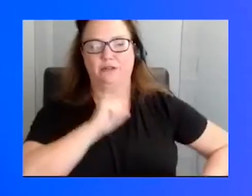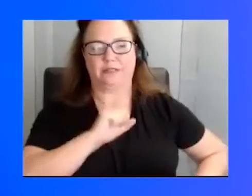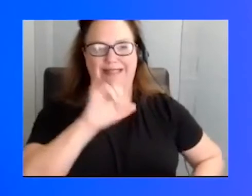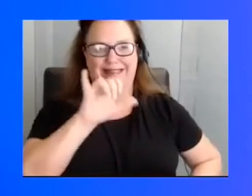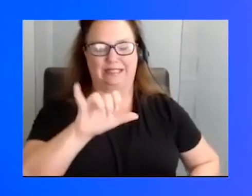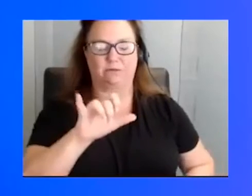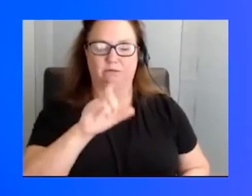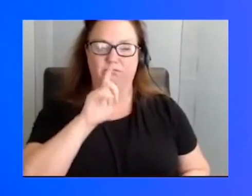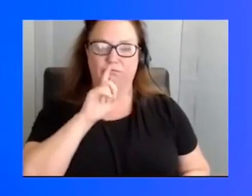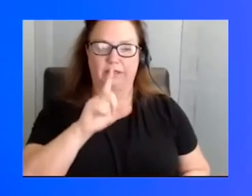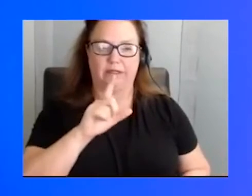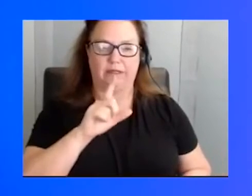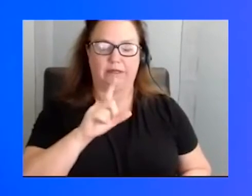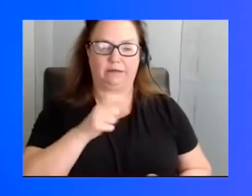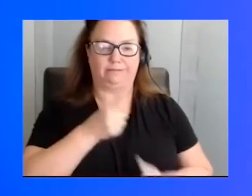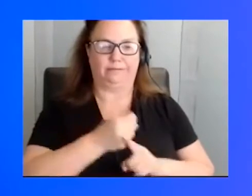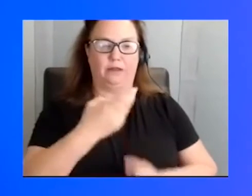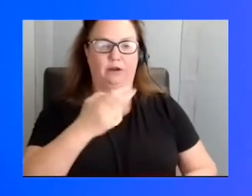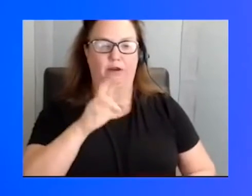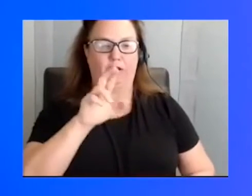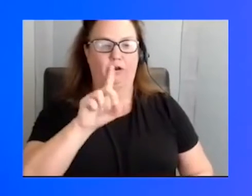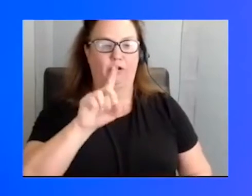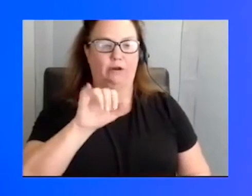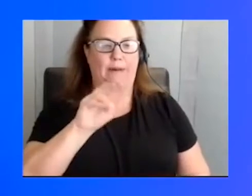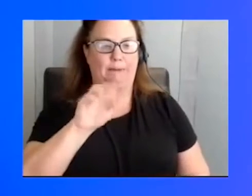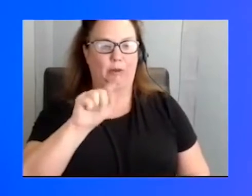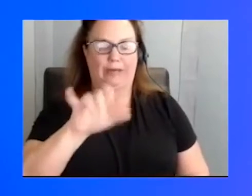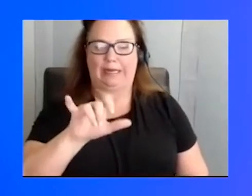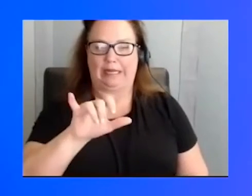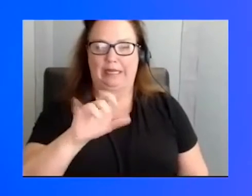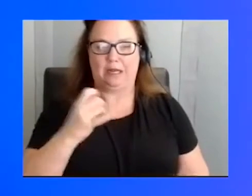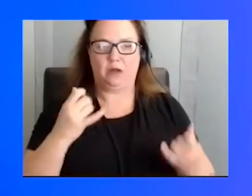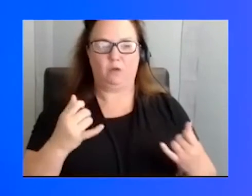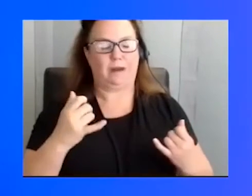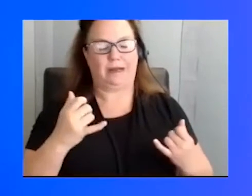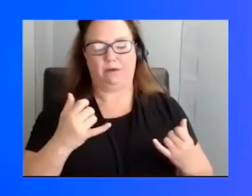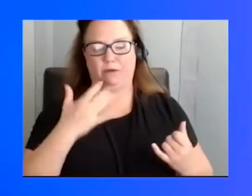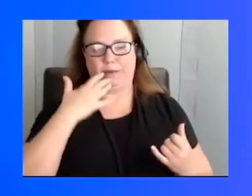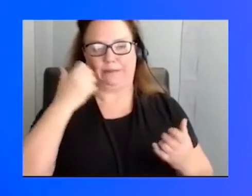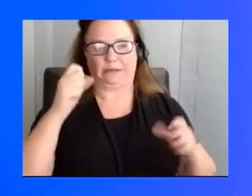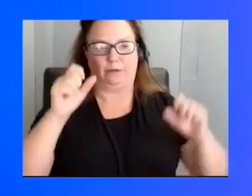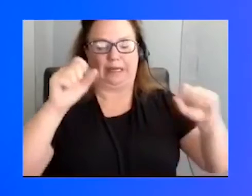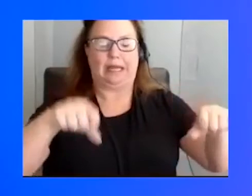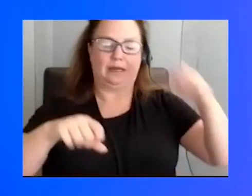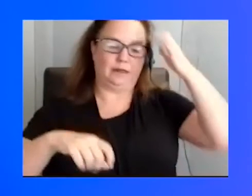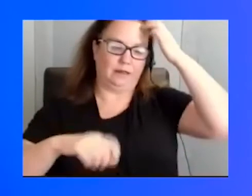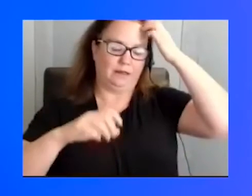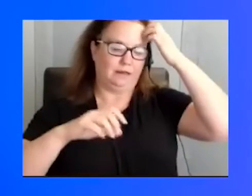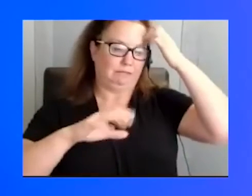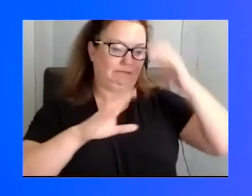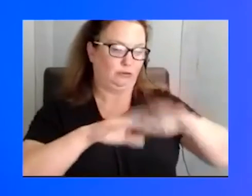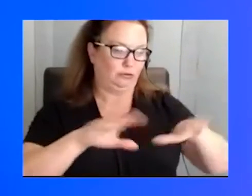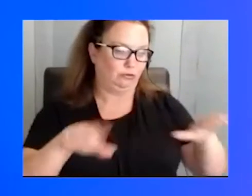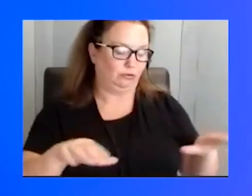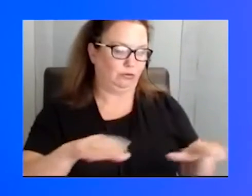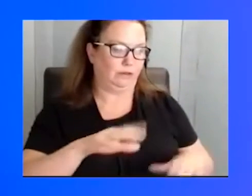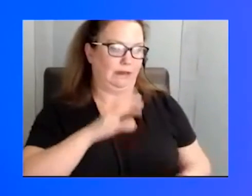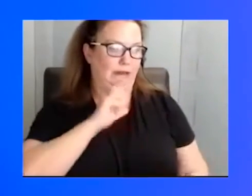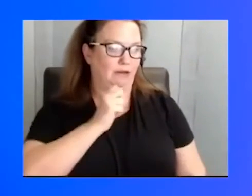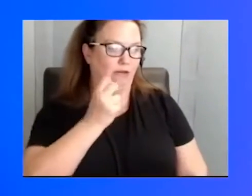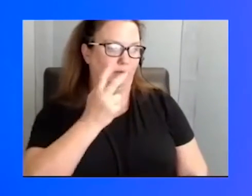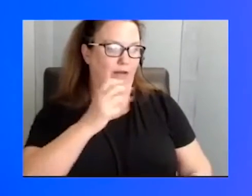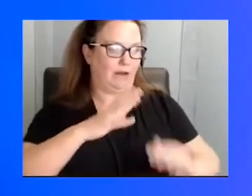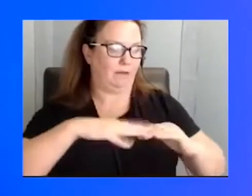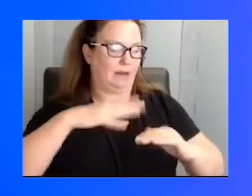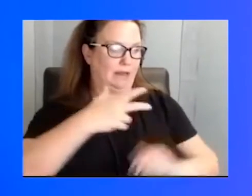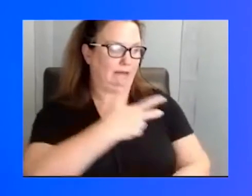be reaching herd immunity. Right now, we are doing the best we can just because children who are 12 and above can get vaccinated. So we hope